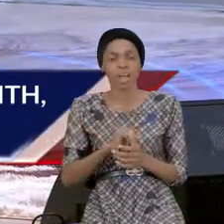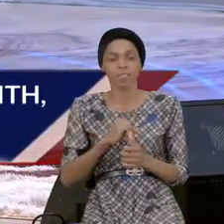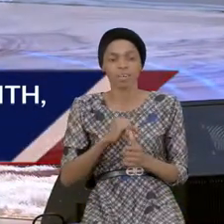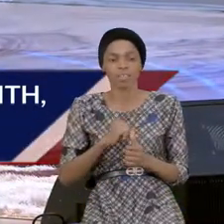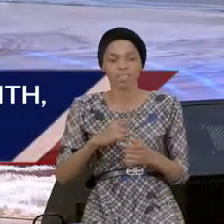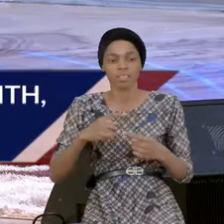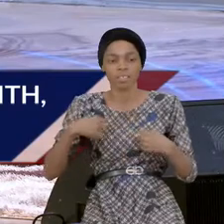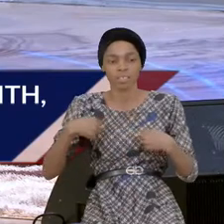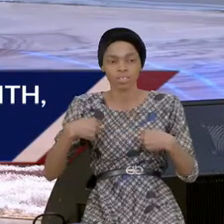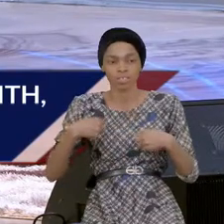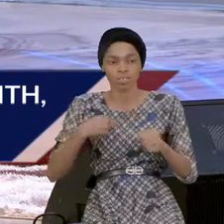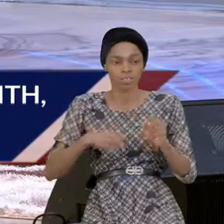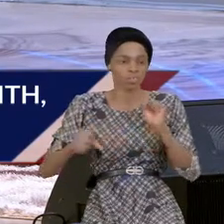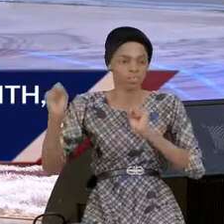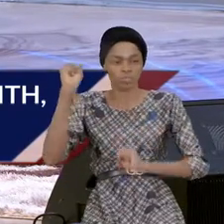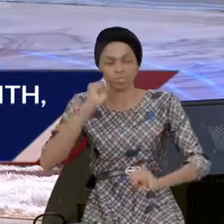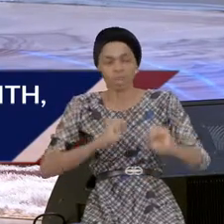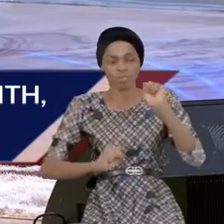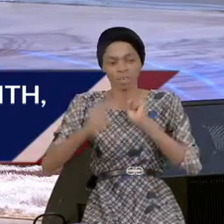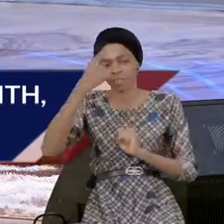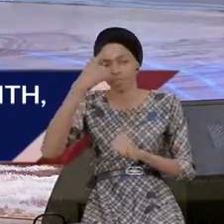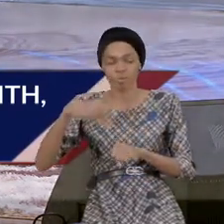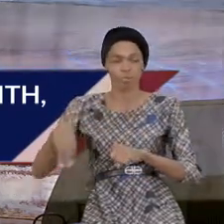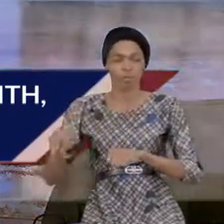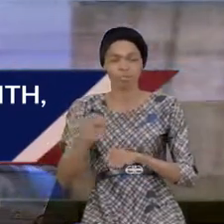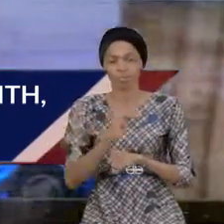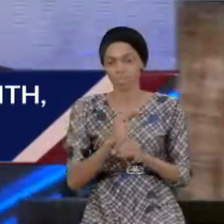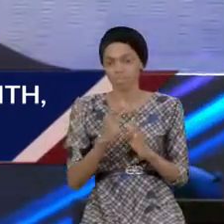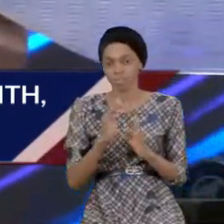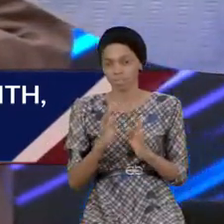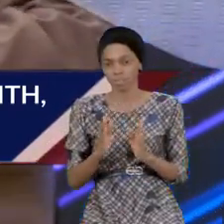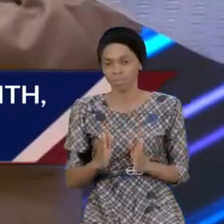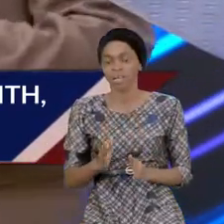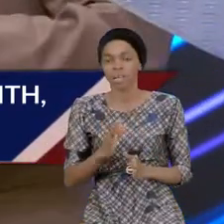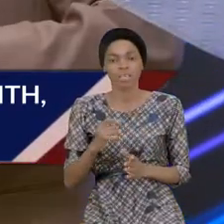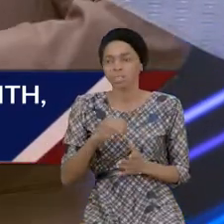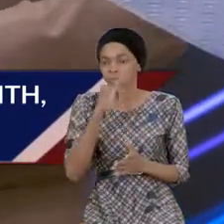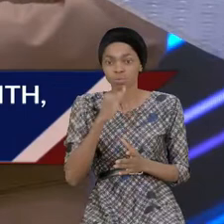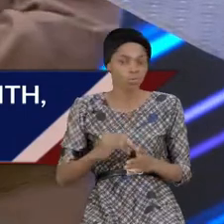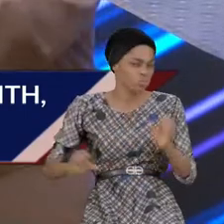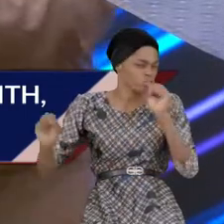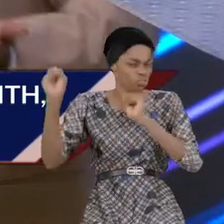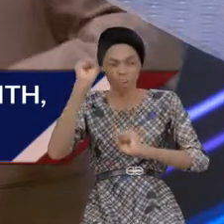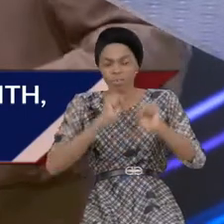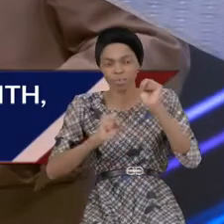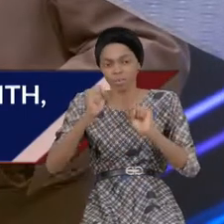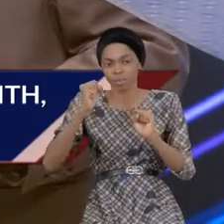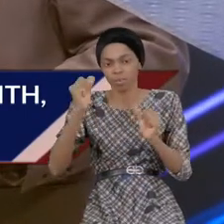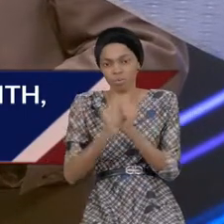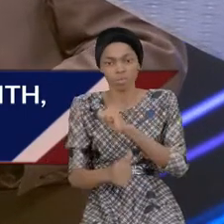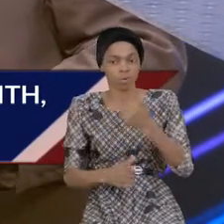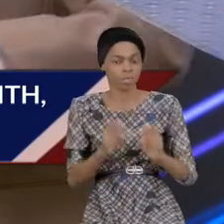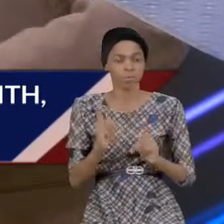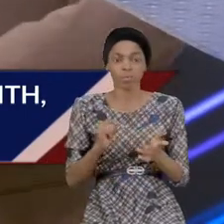mastery, striveth for mastery. Now, he's not striving with other people. He is disciplining